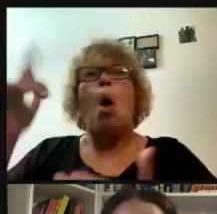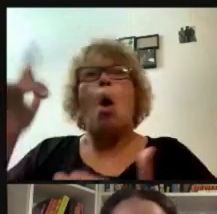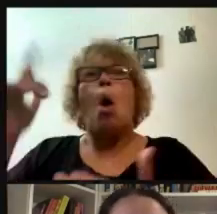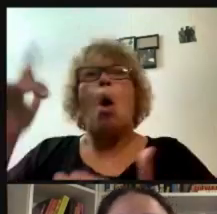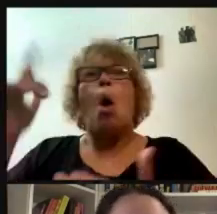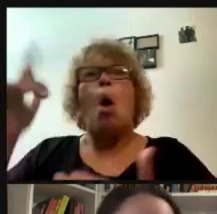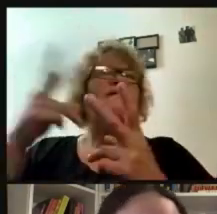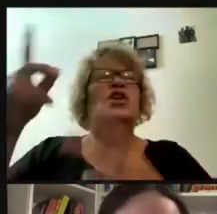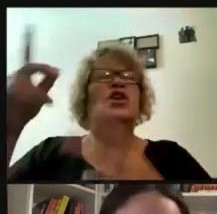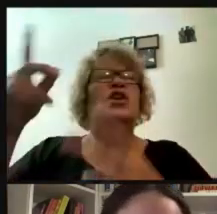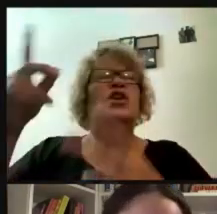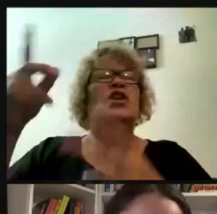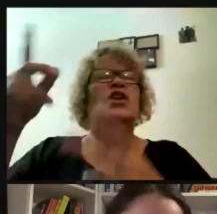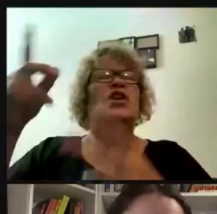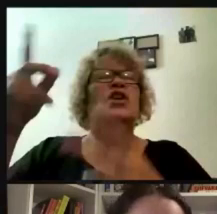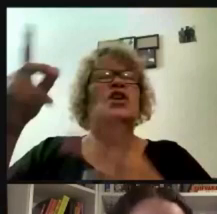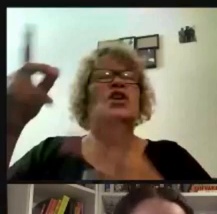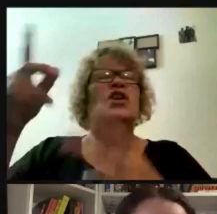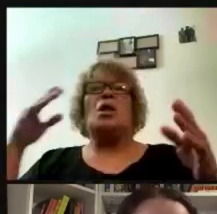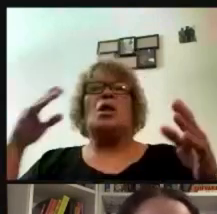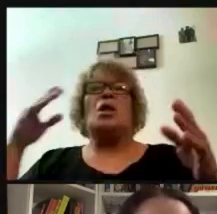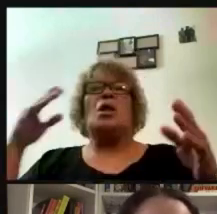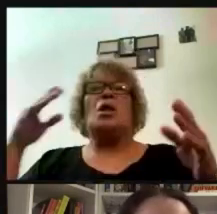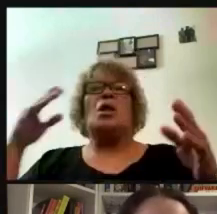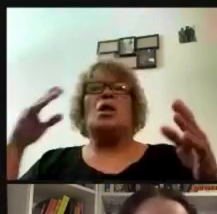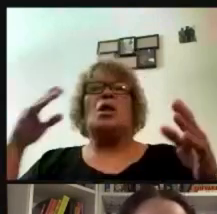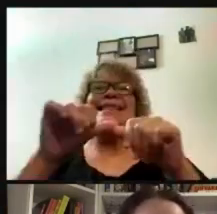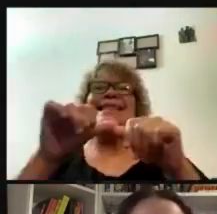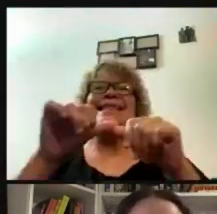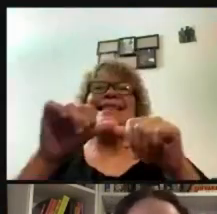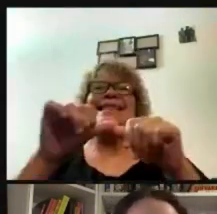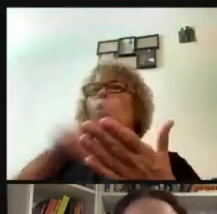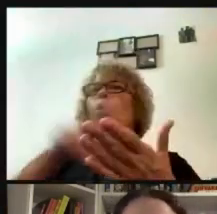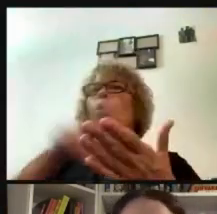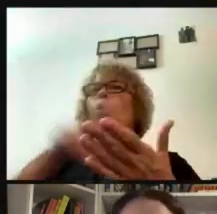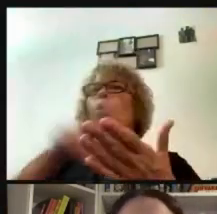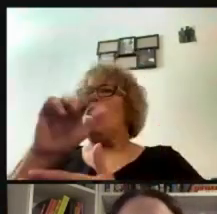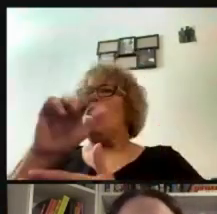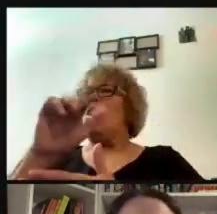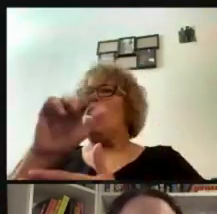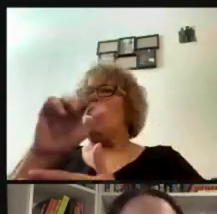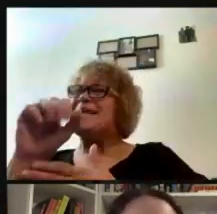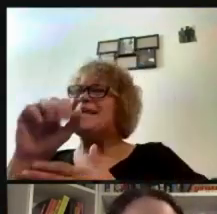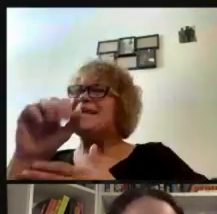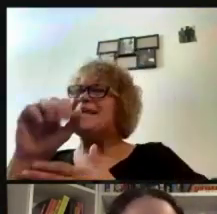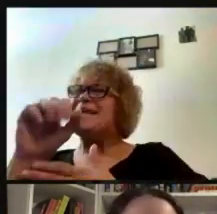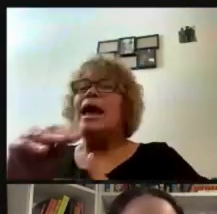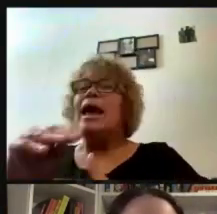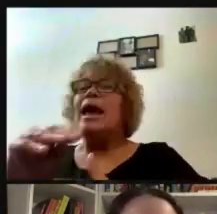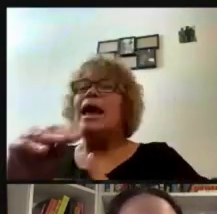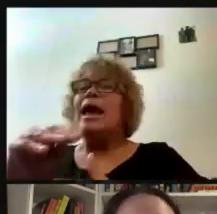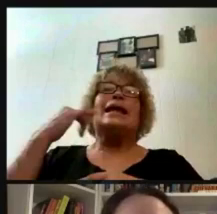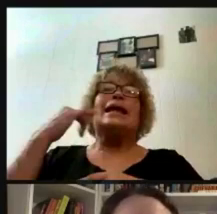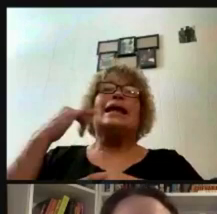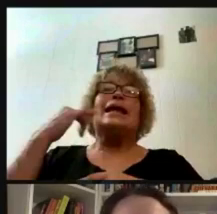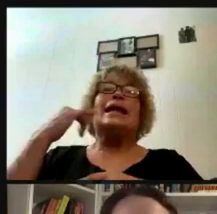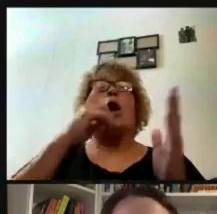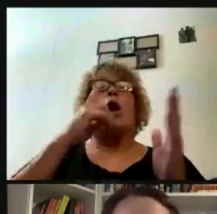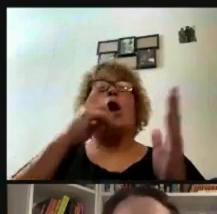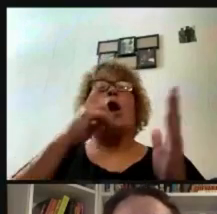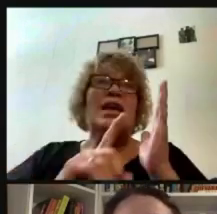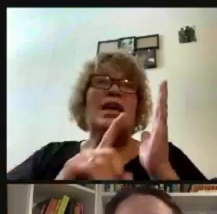really drew on already existing racism, and the way that California researchers really